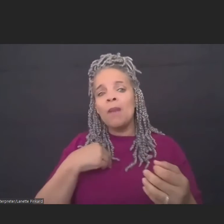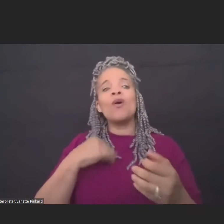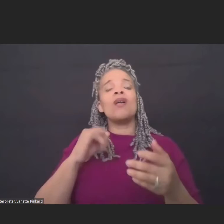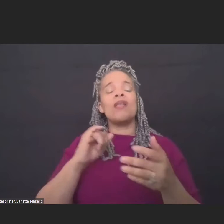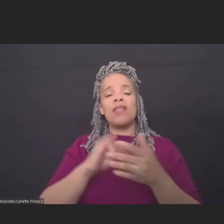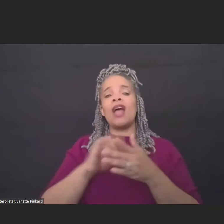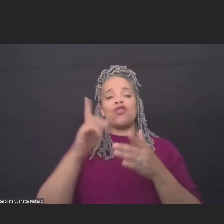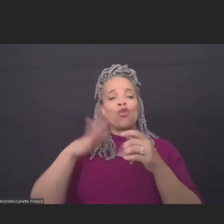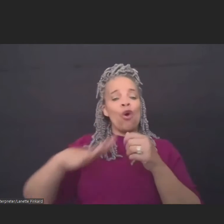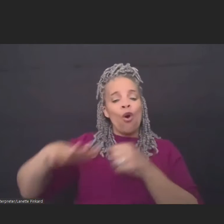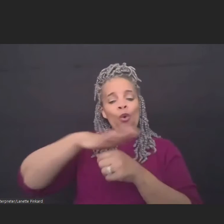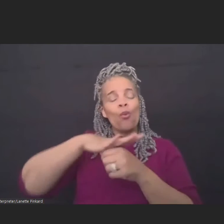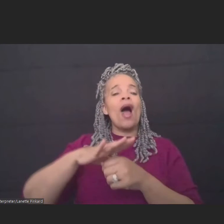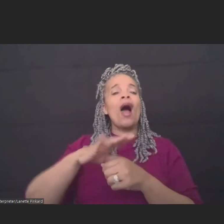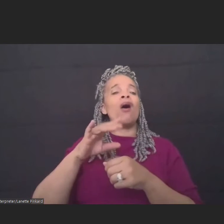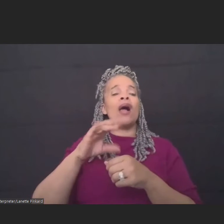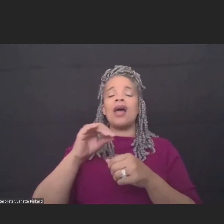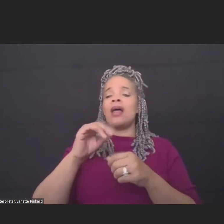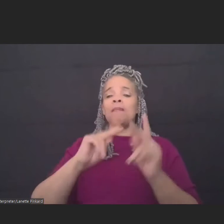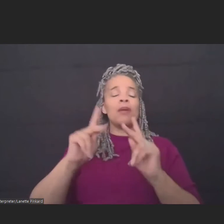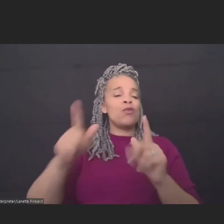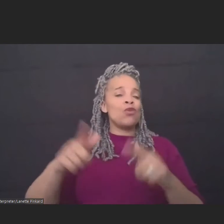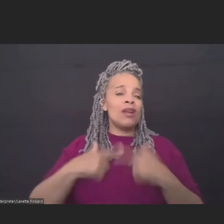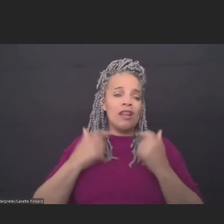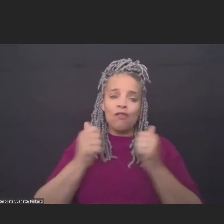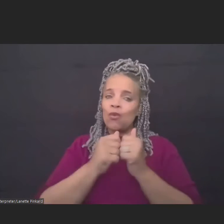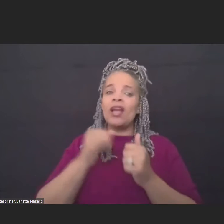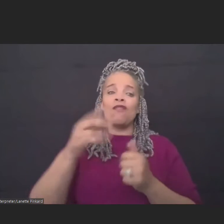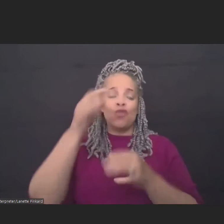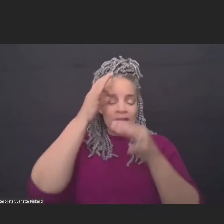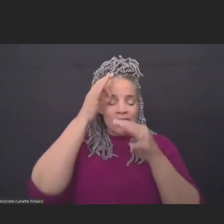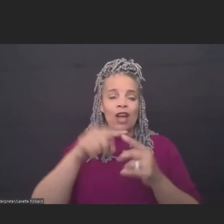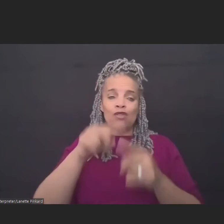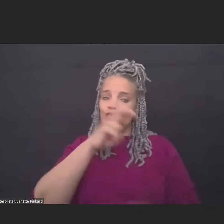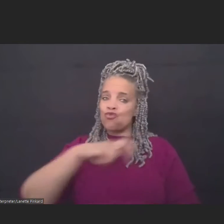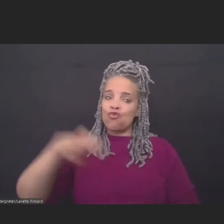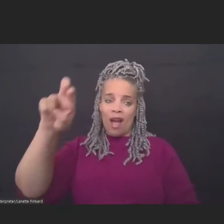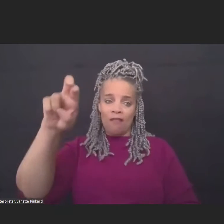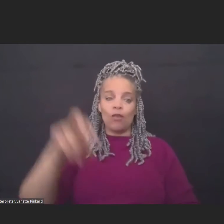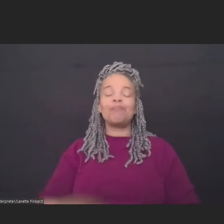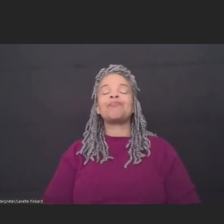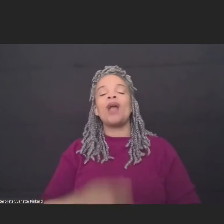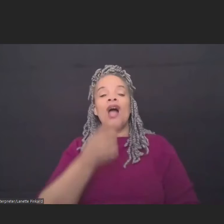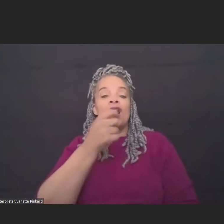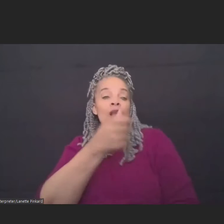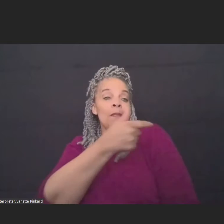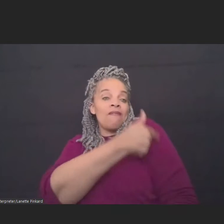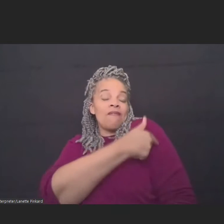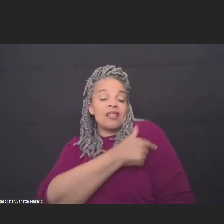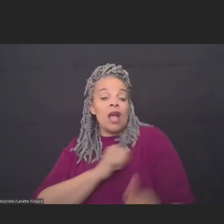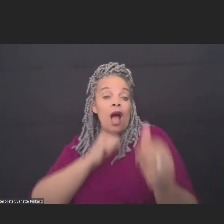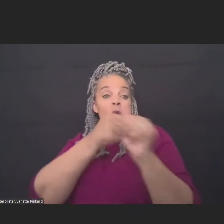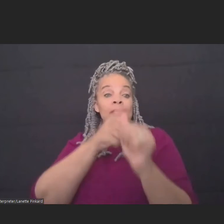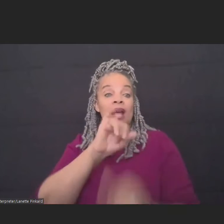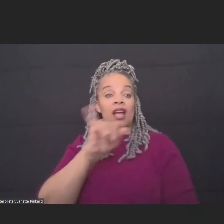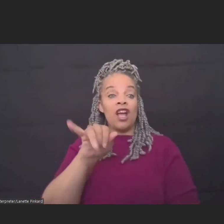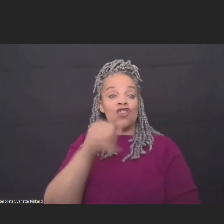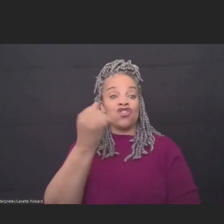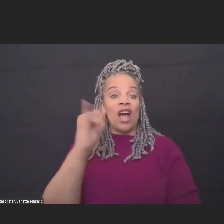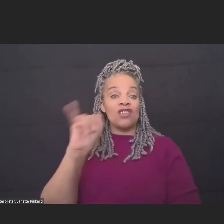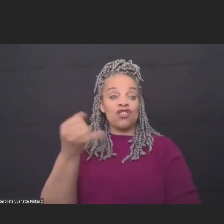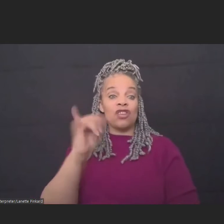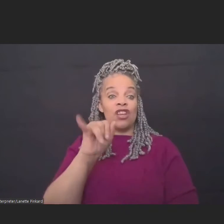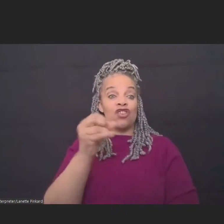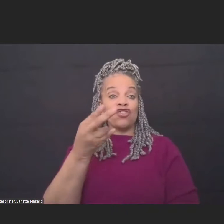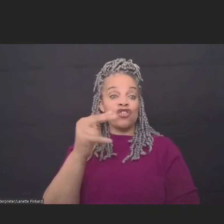that you live with if you do decide to travel. A little bit of vaccine update. Johnson & Johnson, their vaccine has